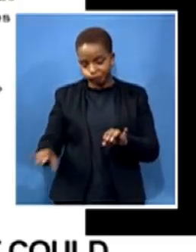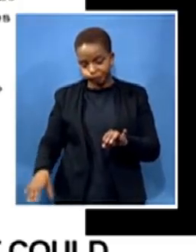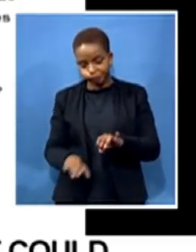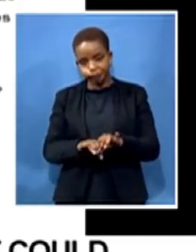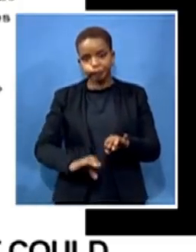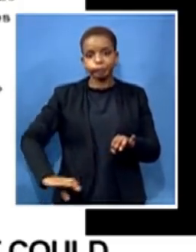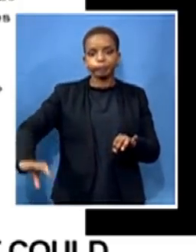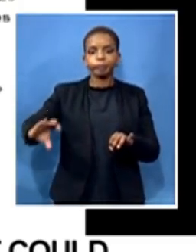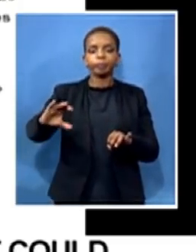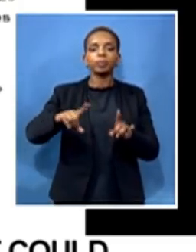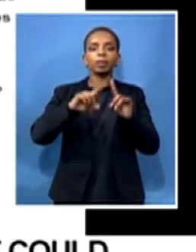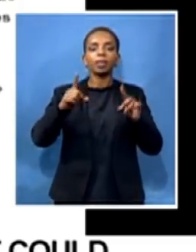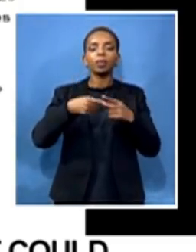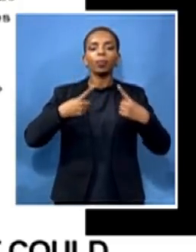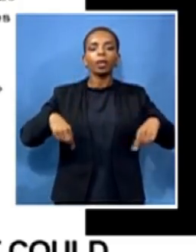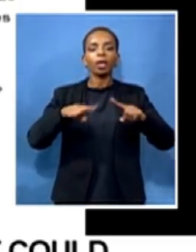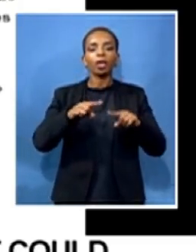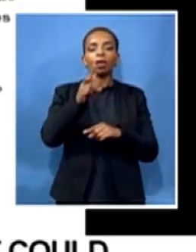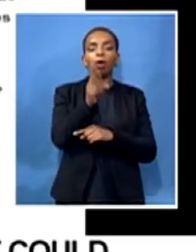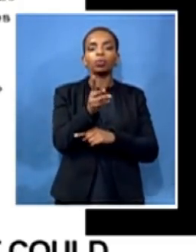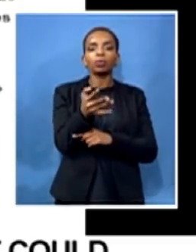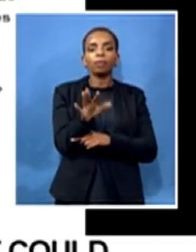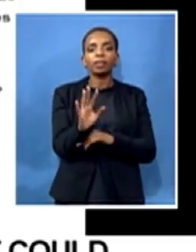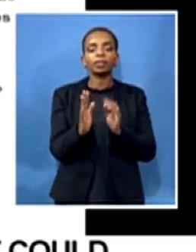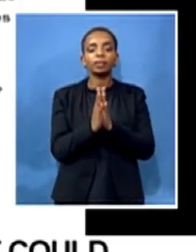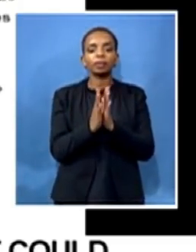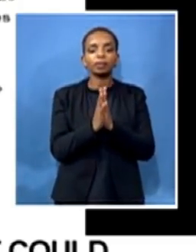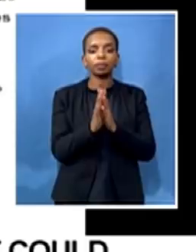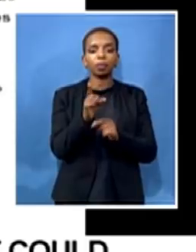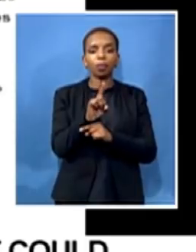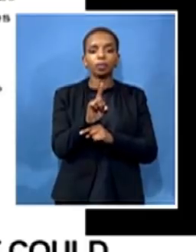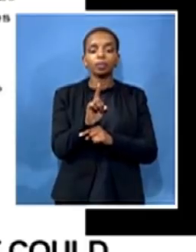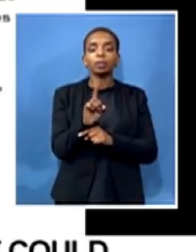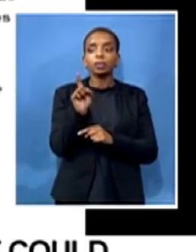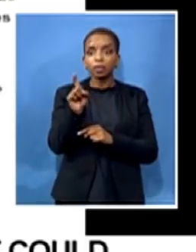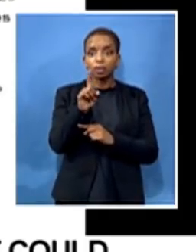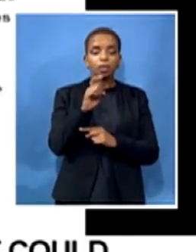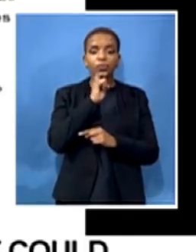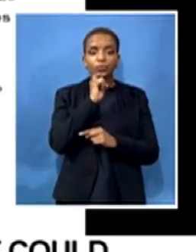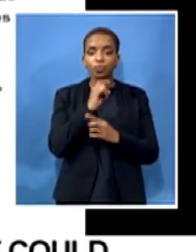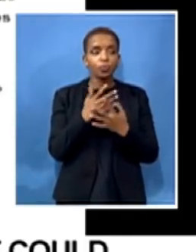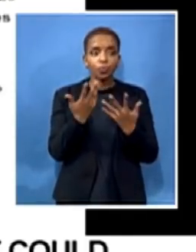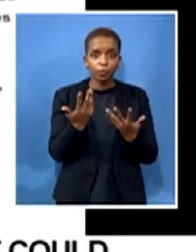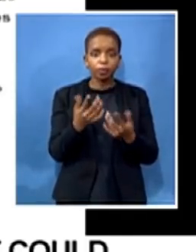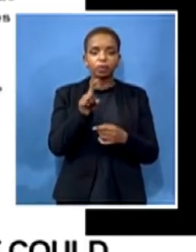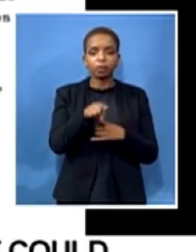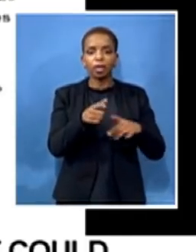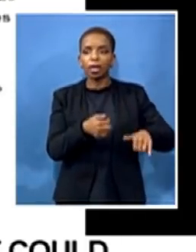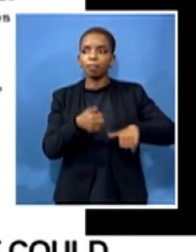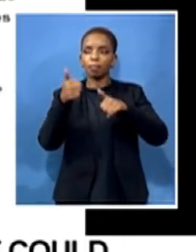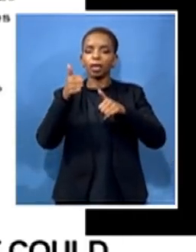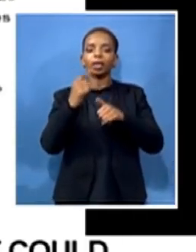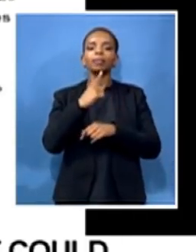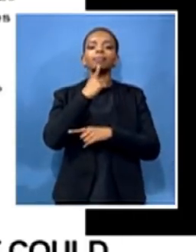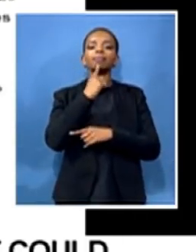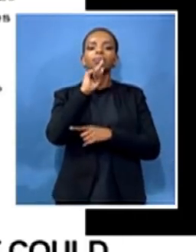that was not going to be used, that was going to go back to Treasury, to see if it can also be used